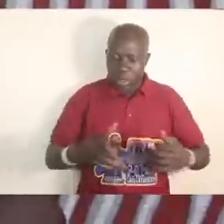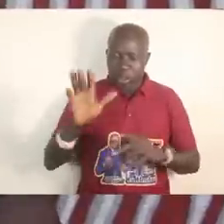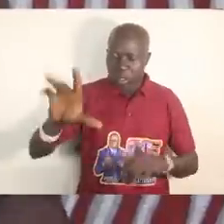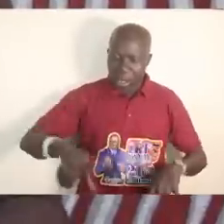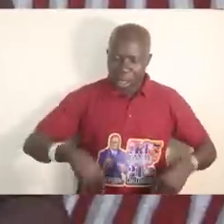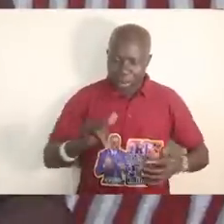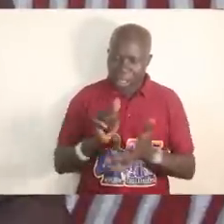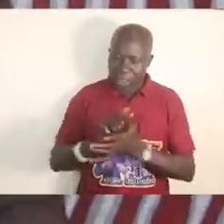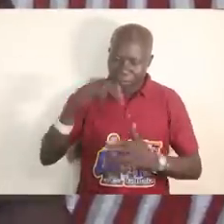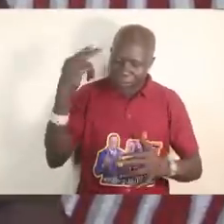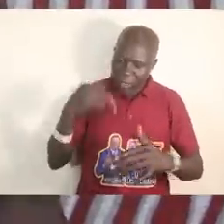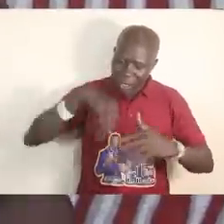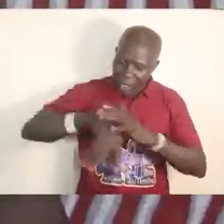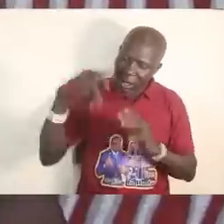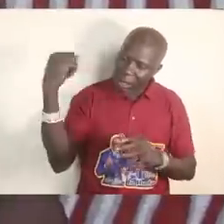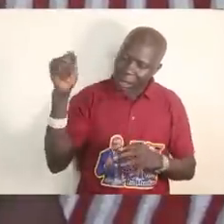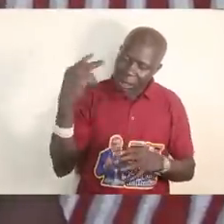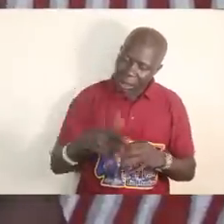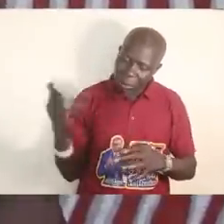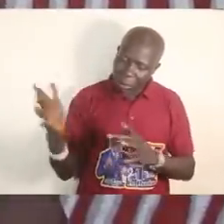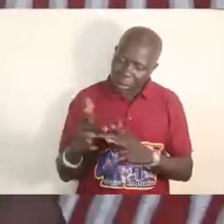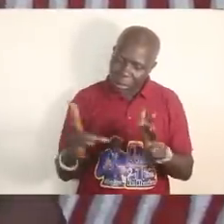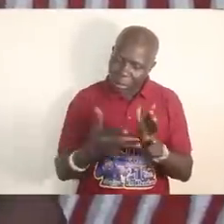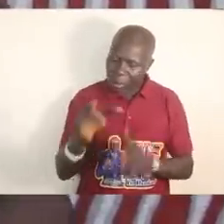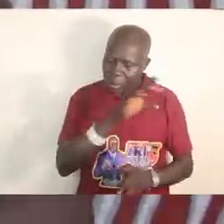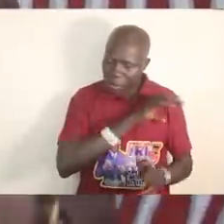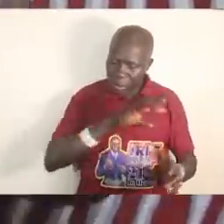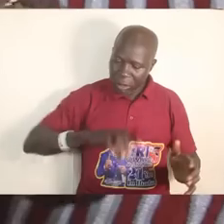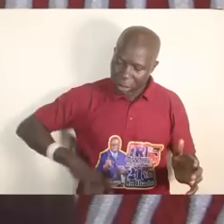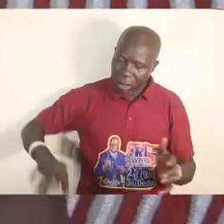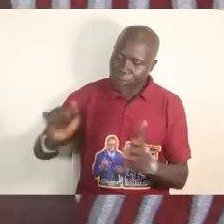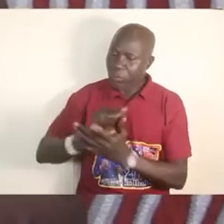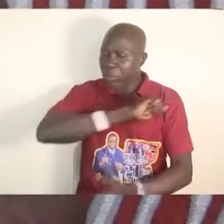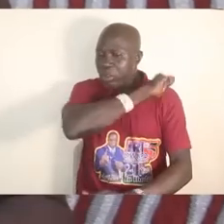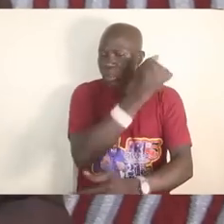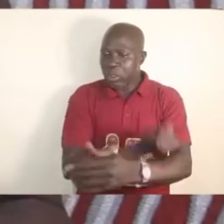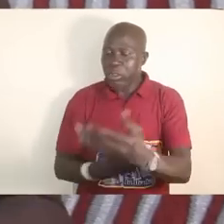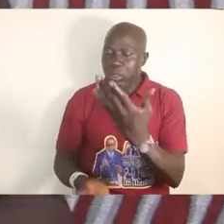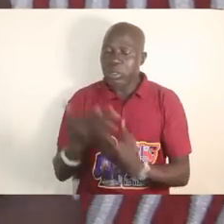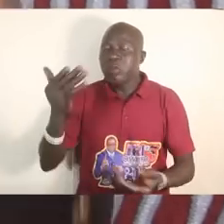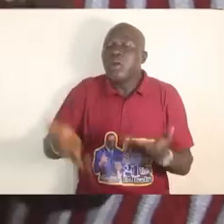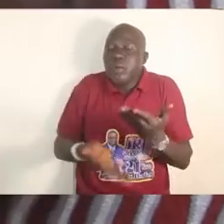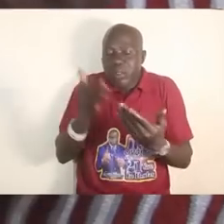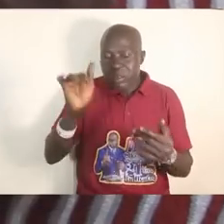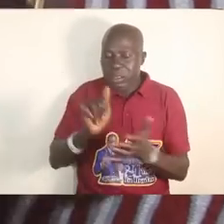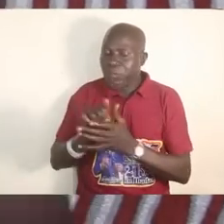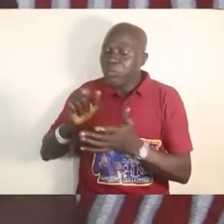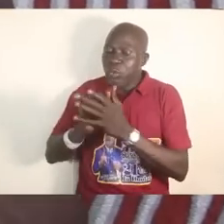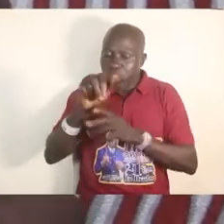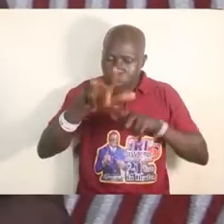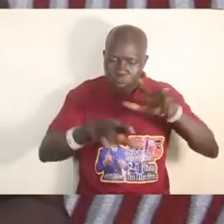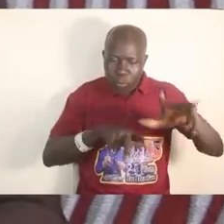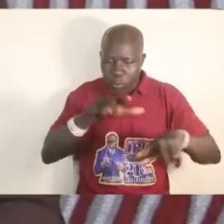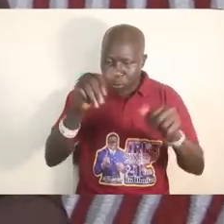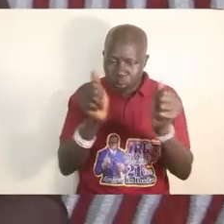that in the name of Jesus Christ of Nazareth, authority of comfort